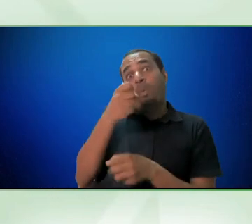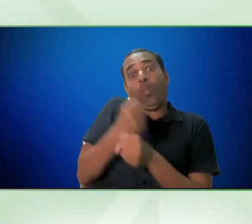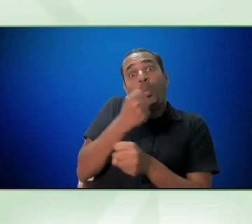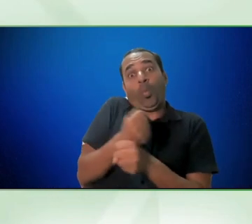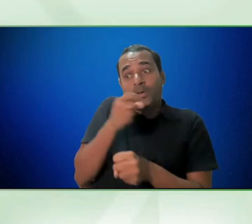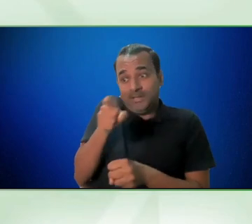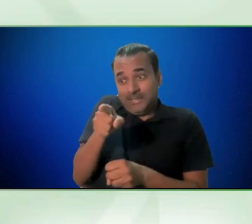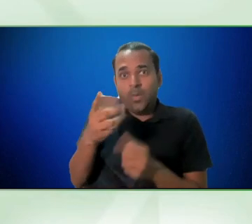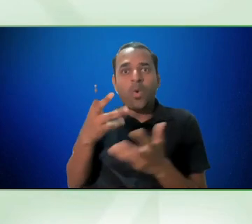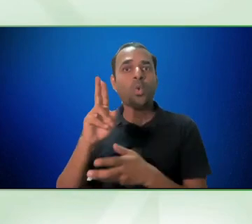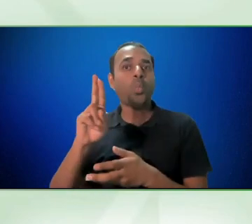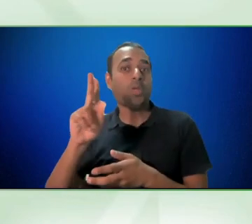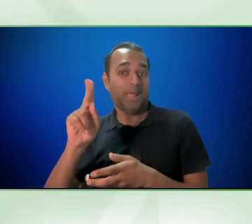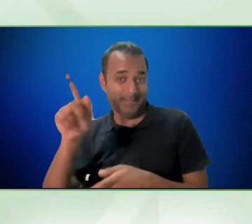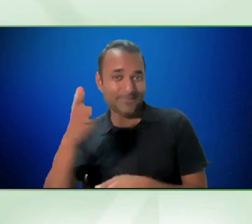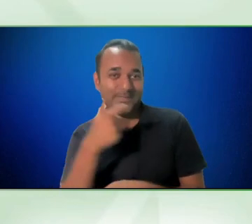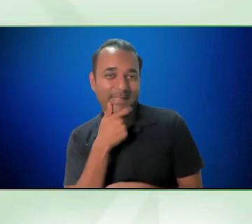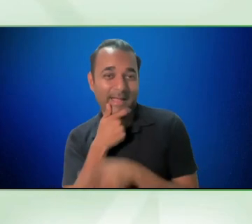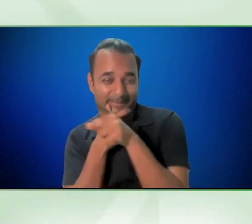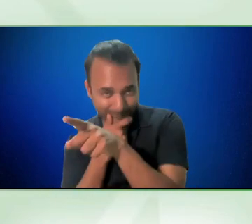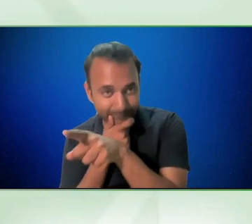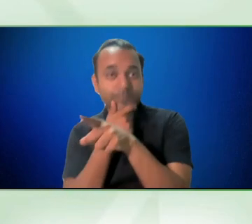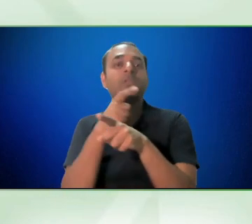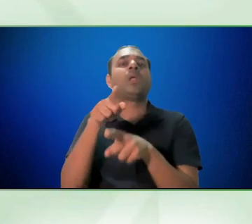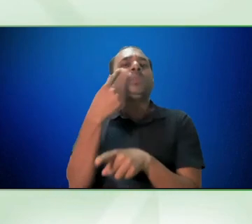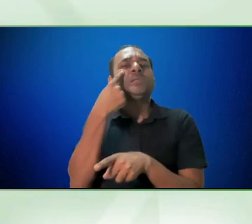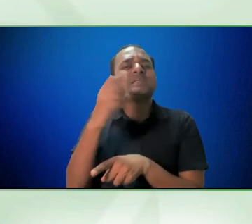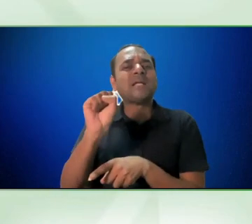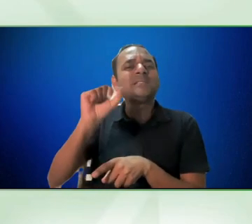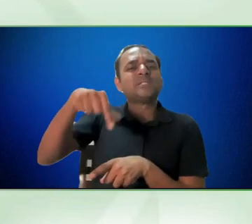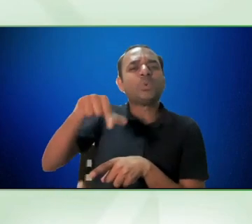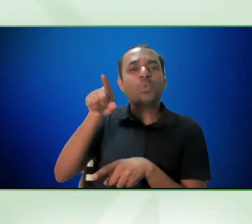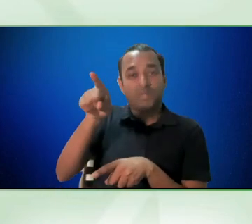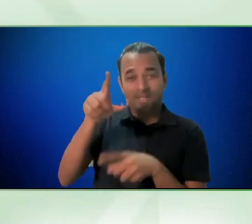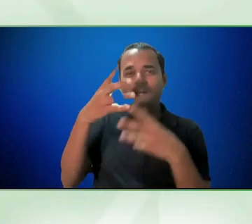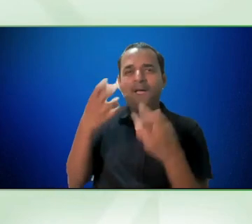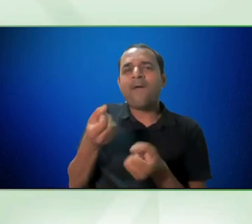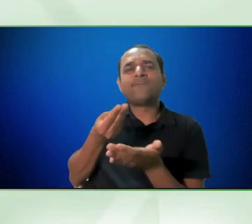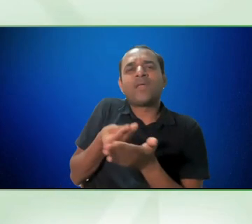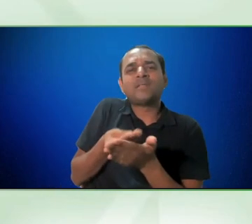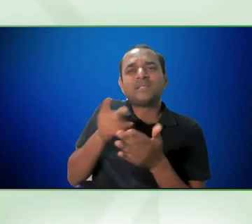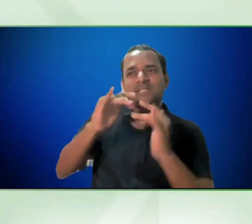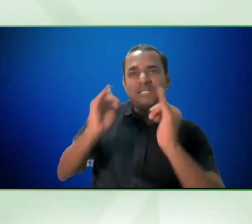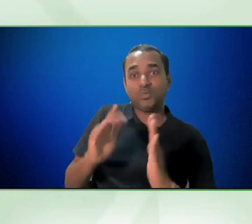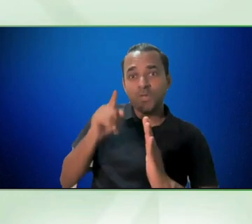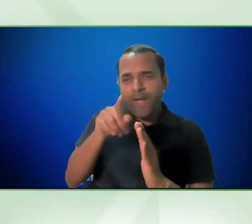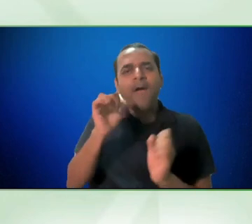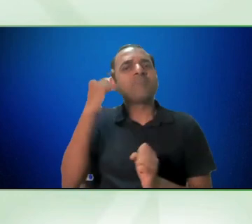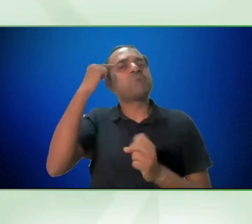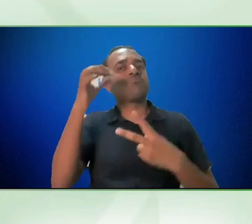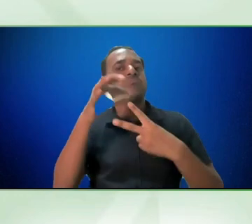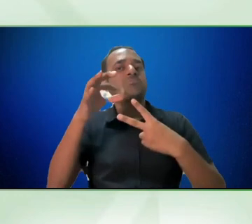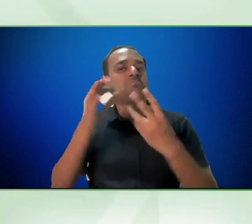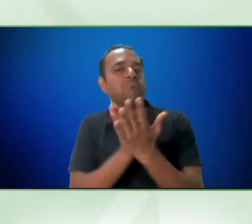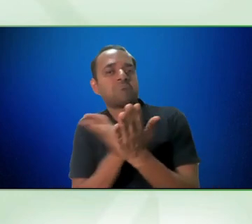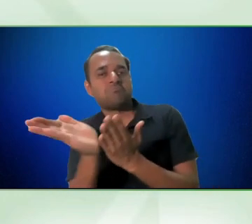we're going to provide them with a white label version, if you like. So if they're building their own currently, they can continue to build their own, but we can give